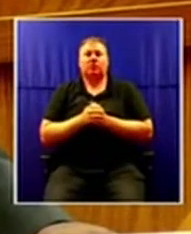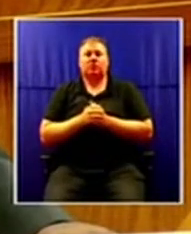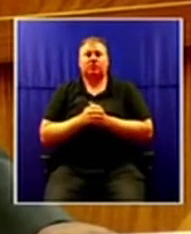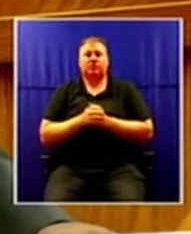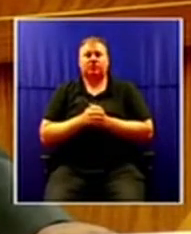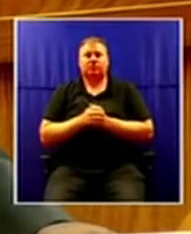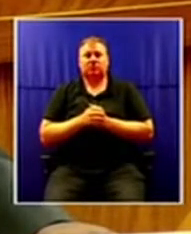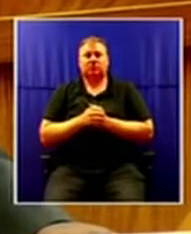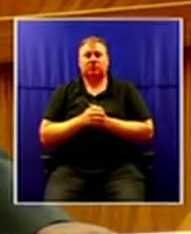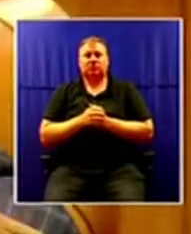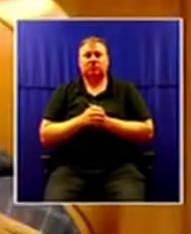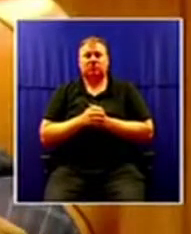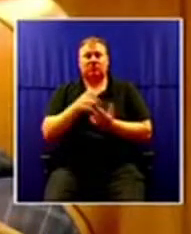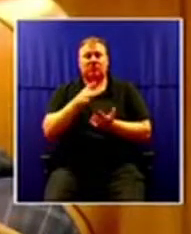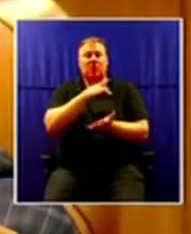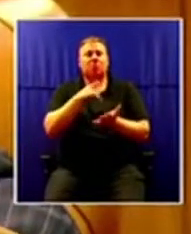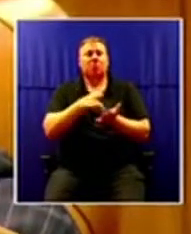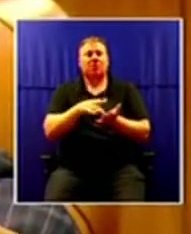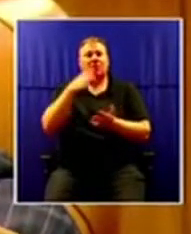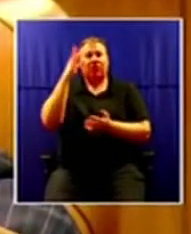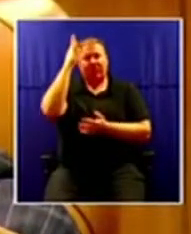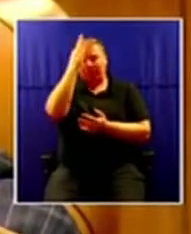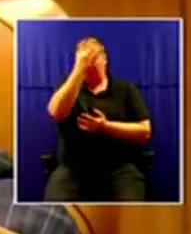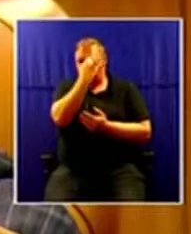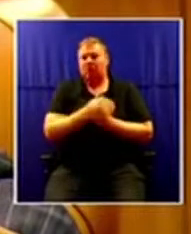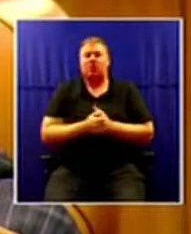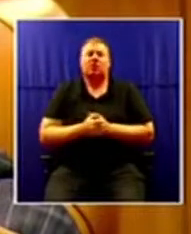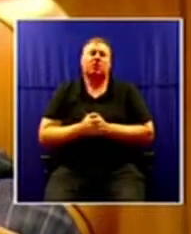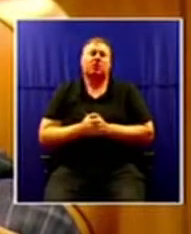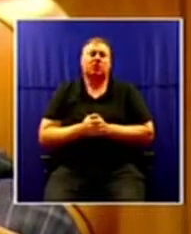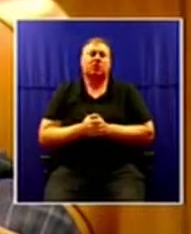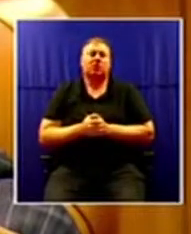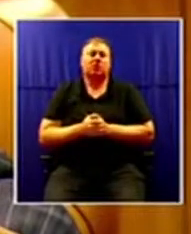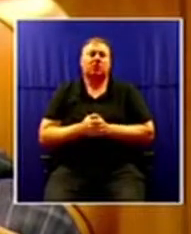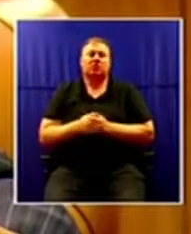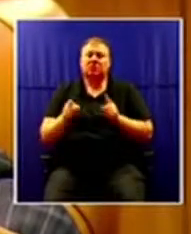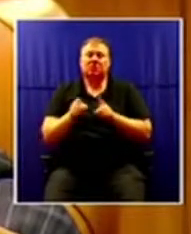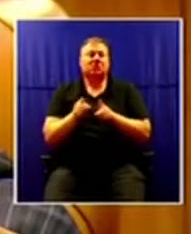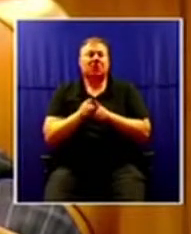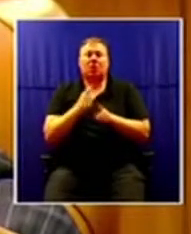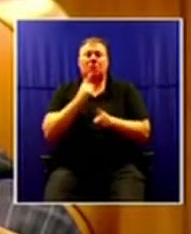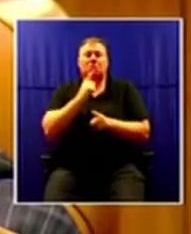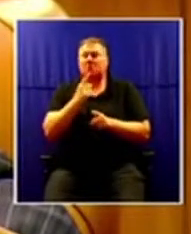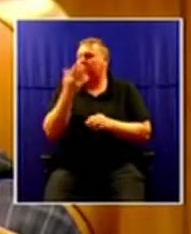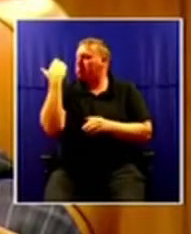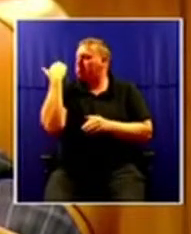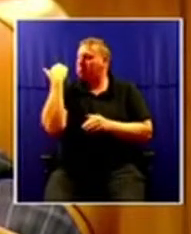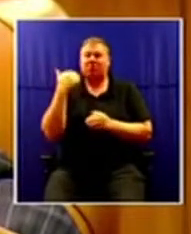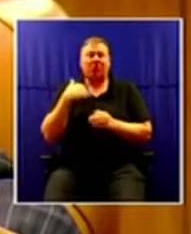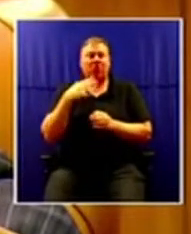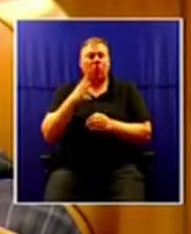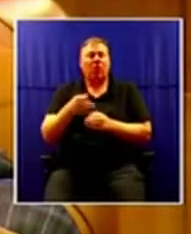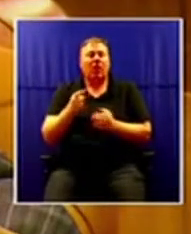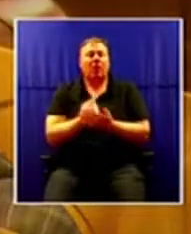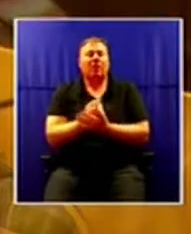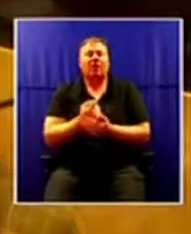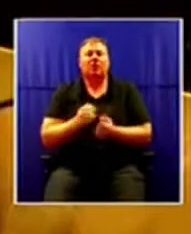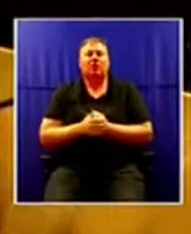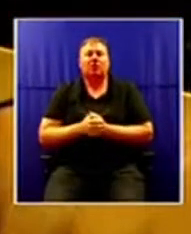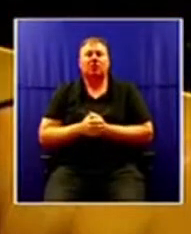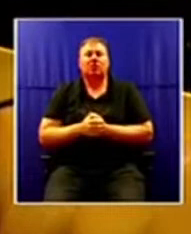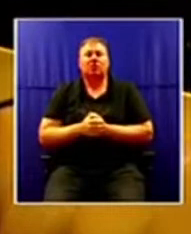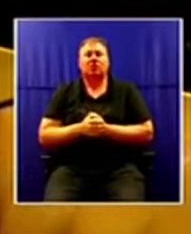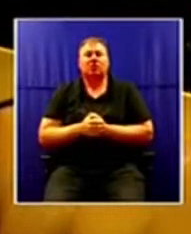in the middle of February, just as we said it would. And this process